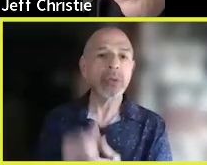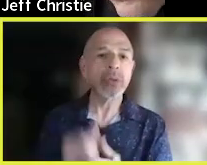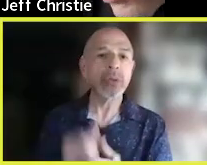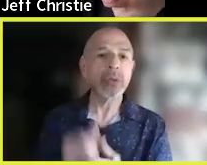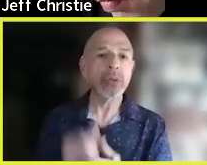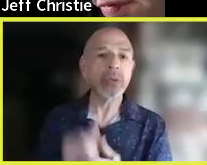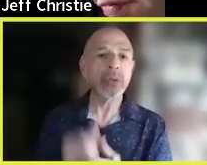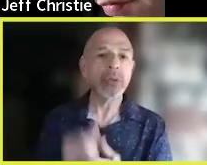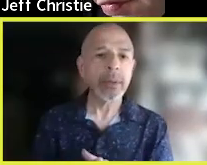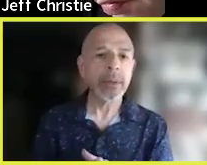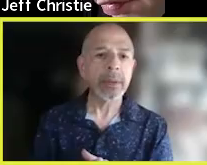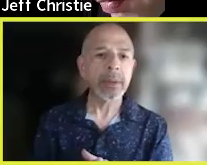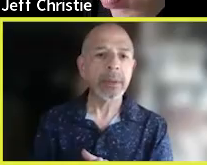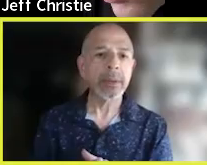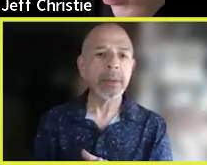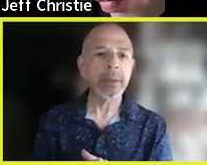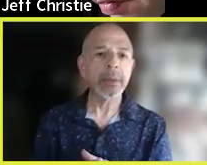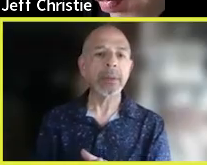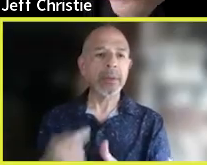do I reach out to the coalition?